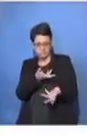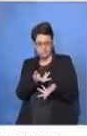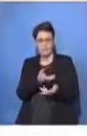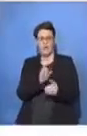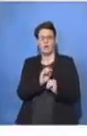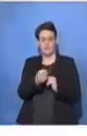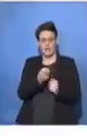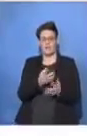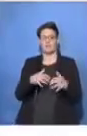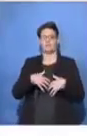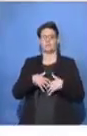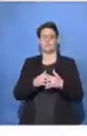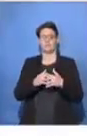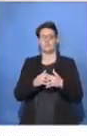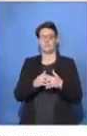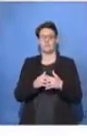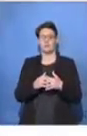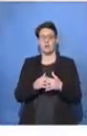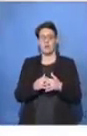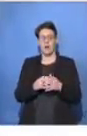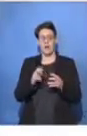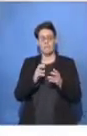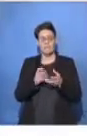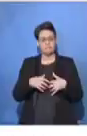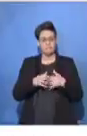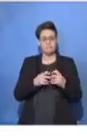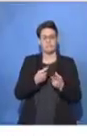consultation to put in place modalities